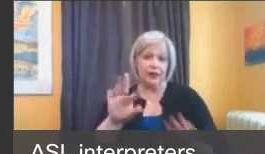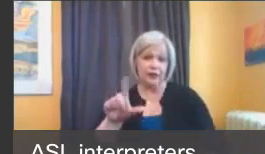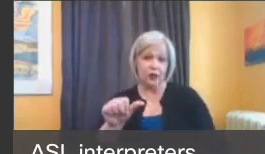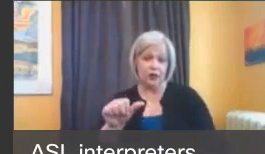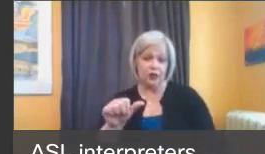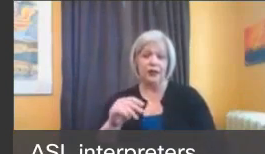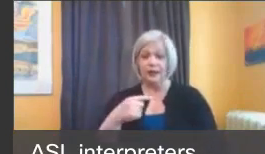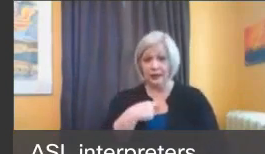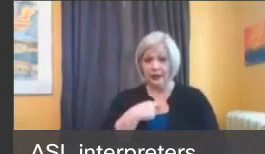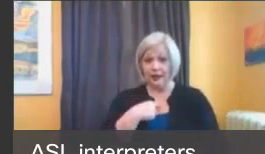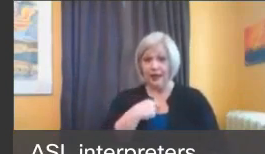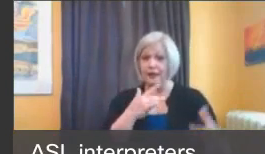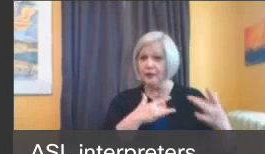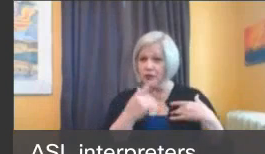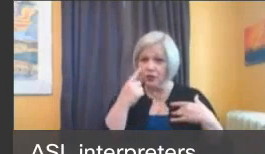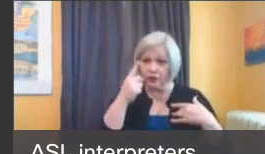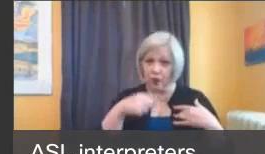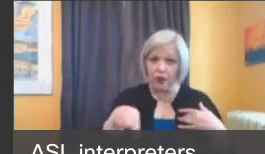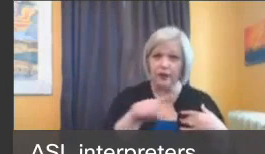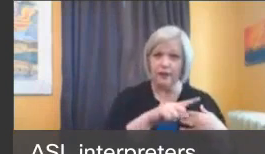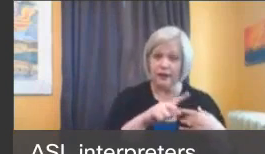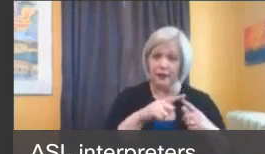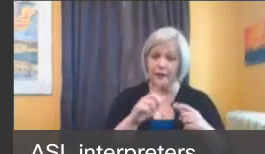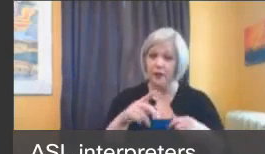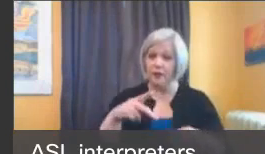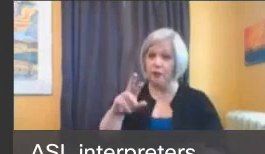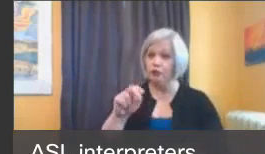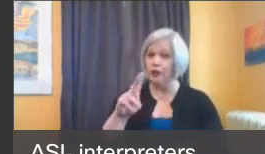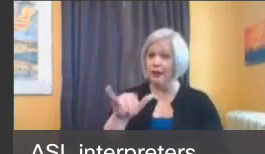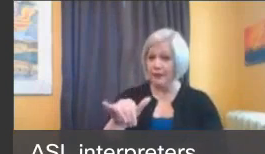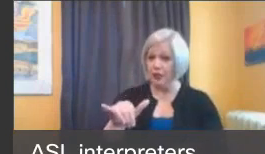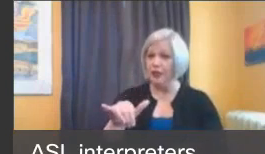I'm concerned for them about a potential primary challenge.